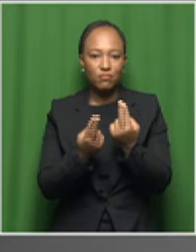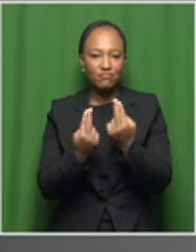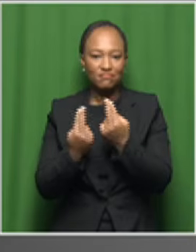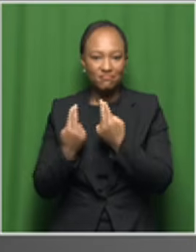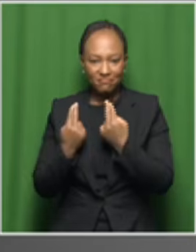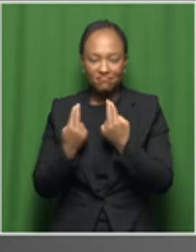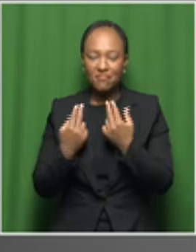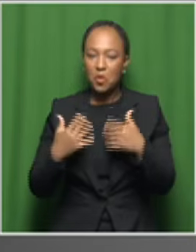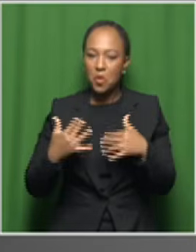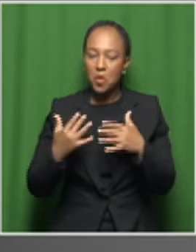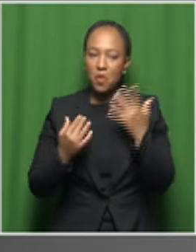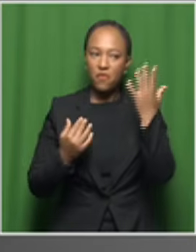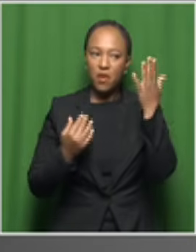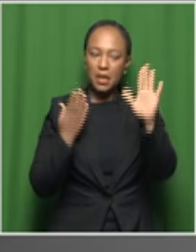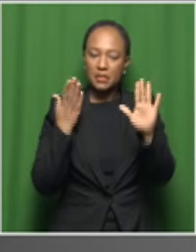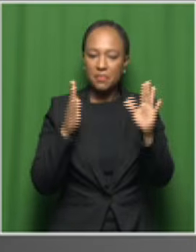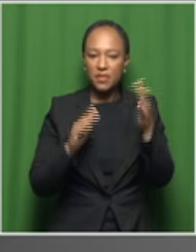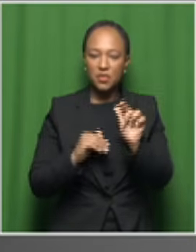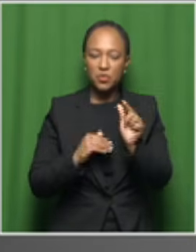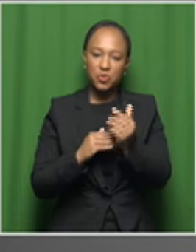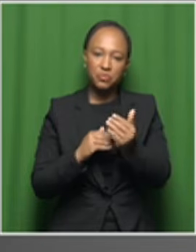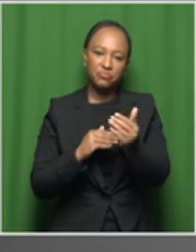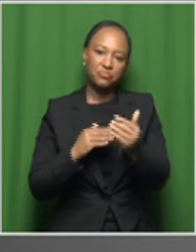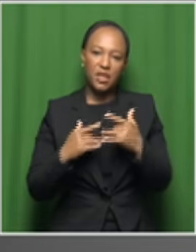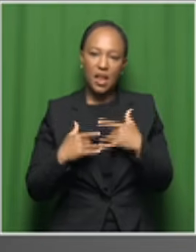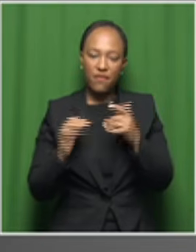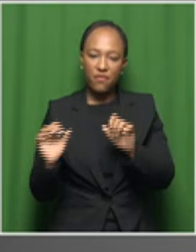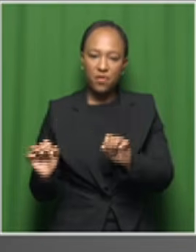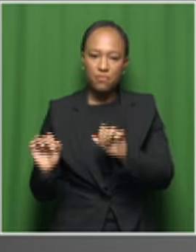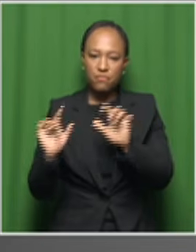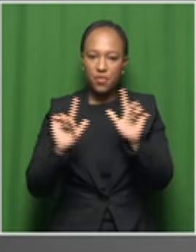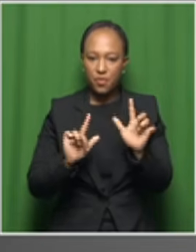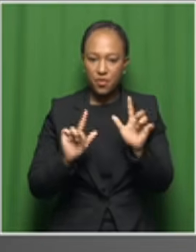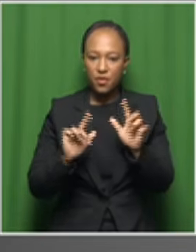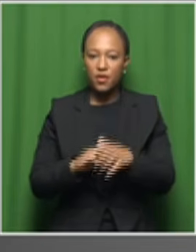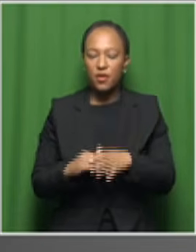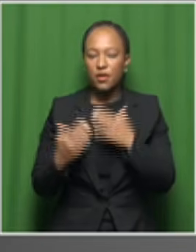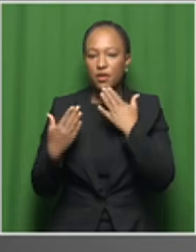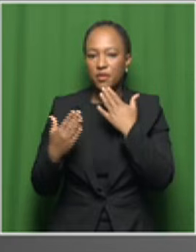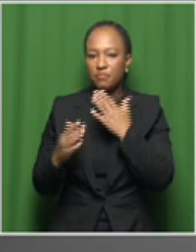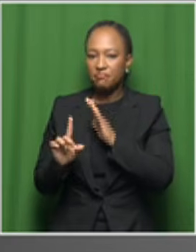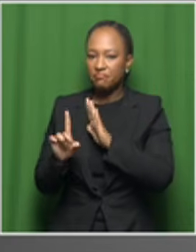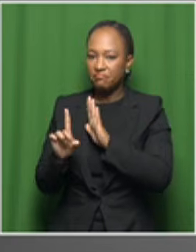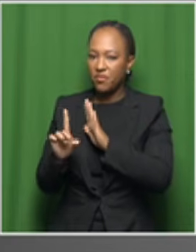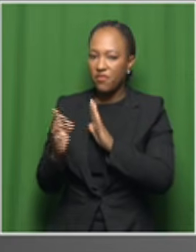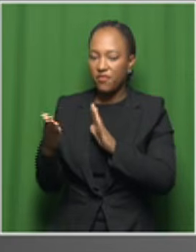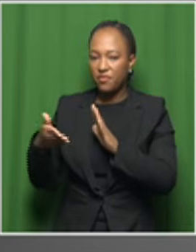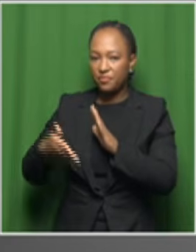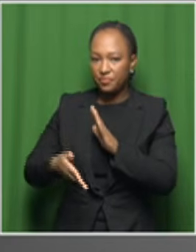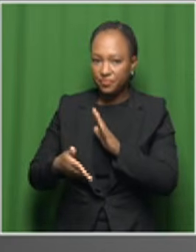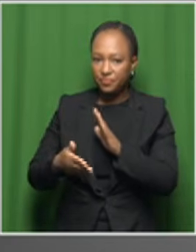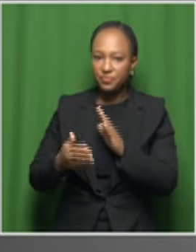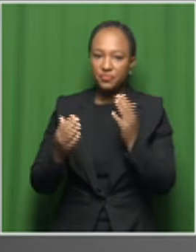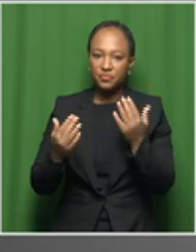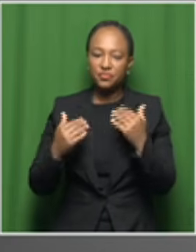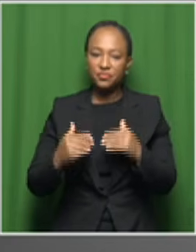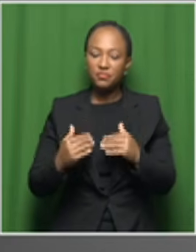her inevitable exhibition is set to come to life very soon. So thank you very much to her for joining us here. Let's leave the